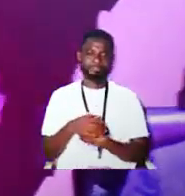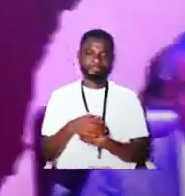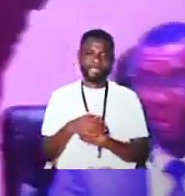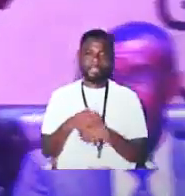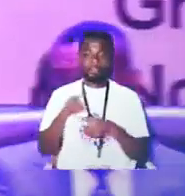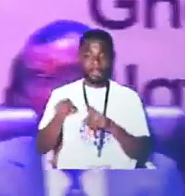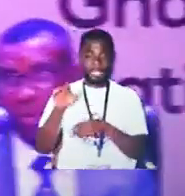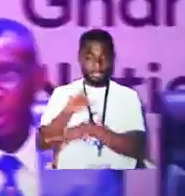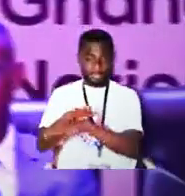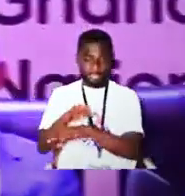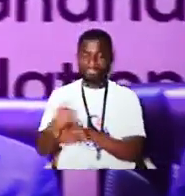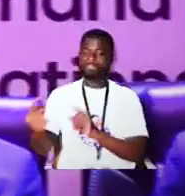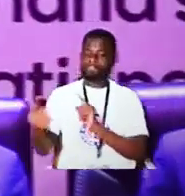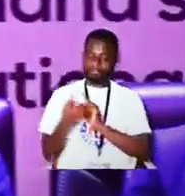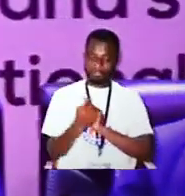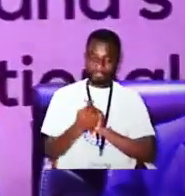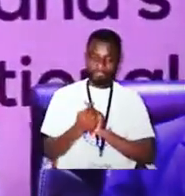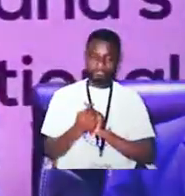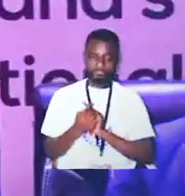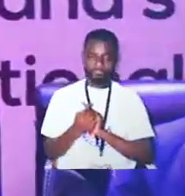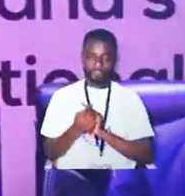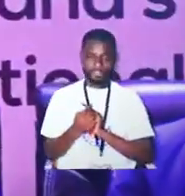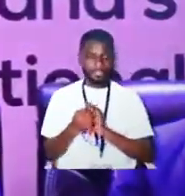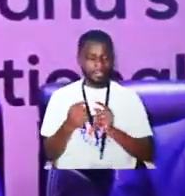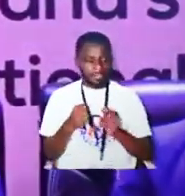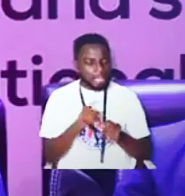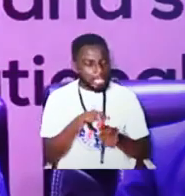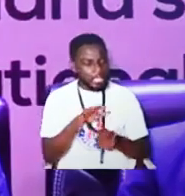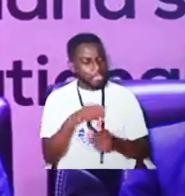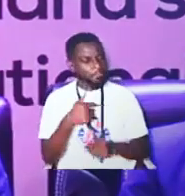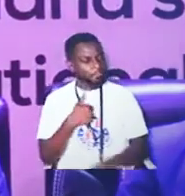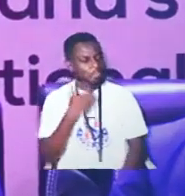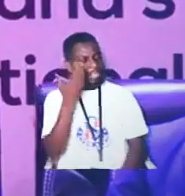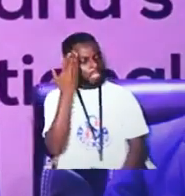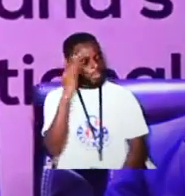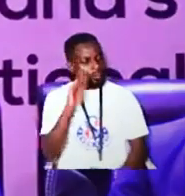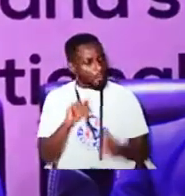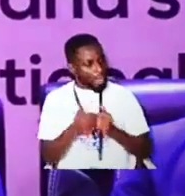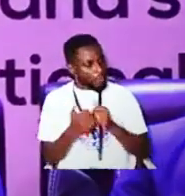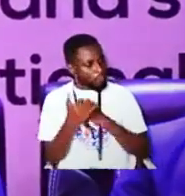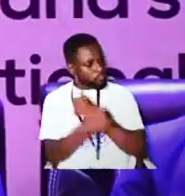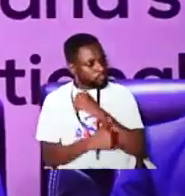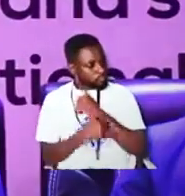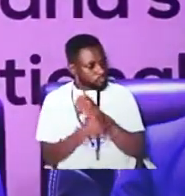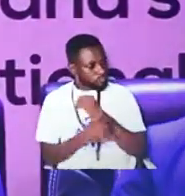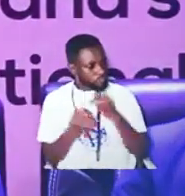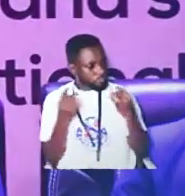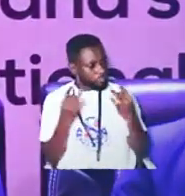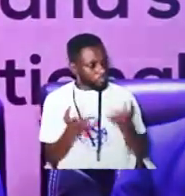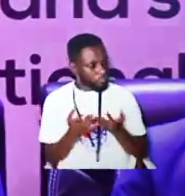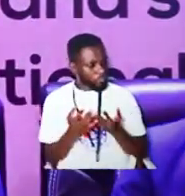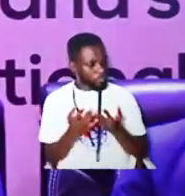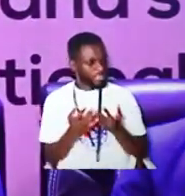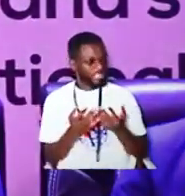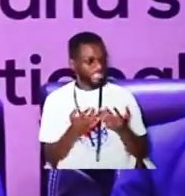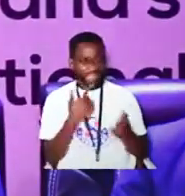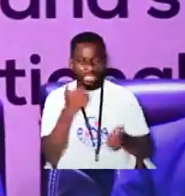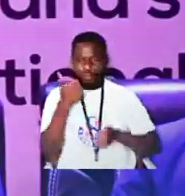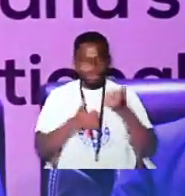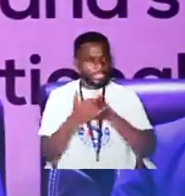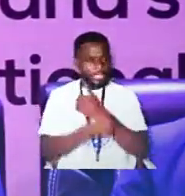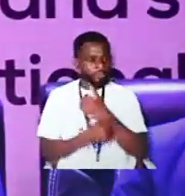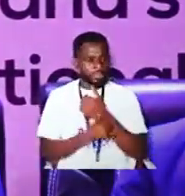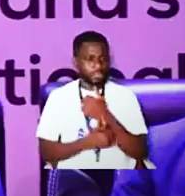the evening, he came to me. So I didn't know that this is how this country is. I said, "Which country are you talking about?"